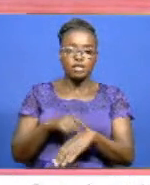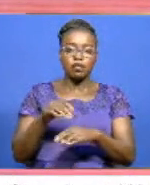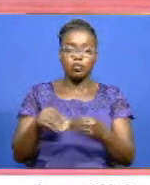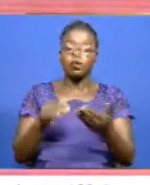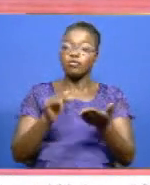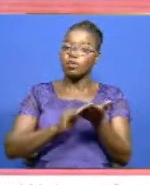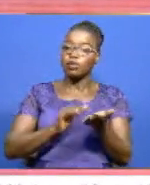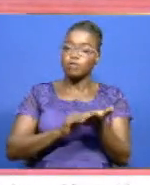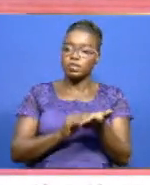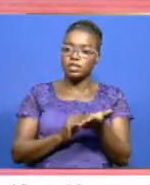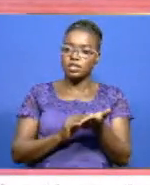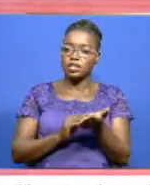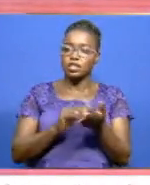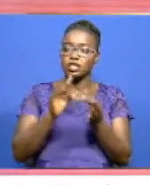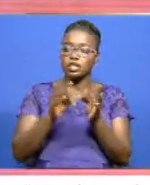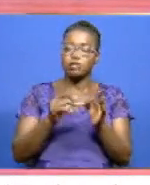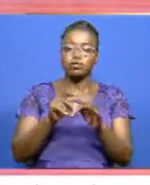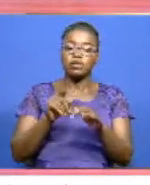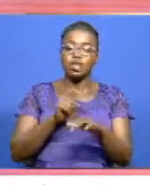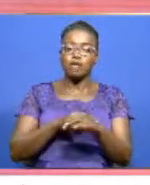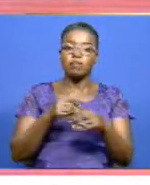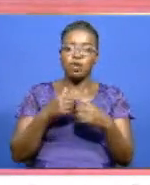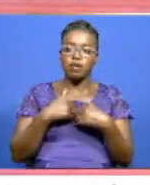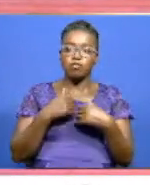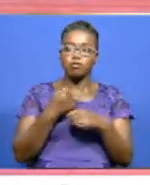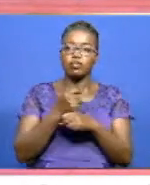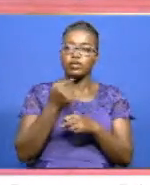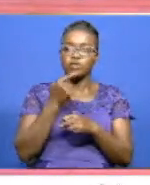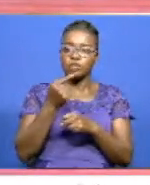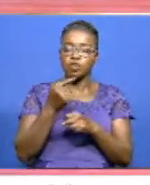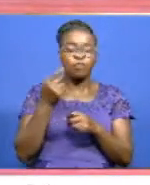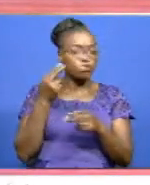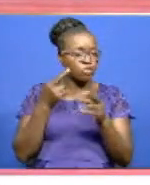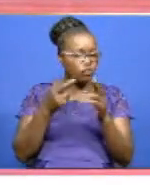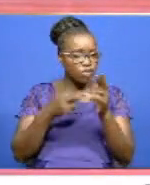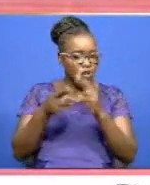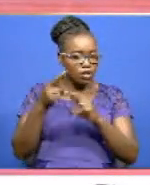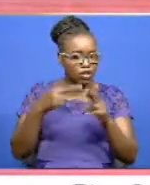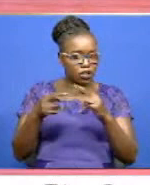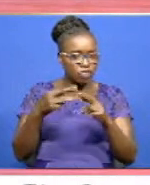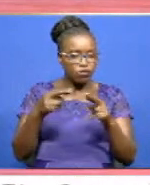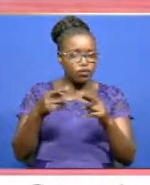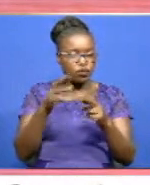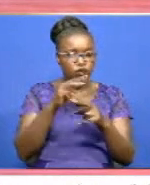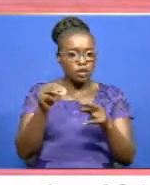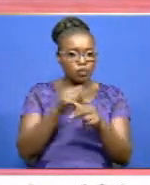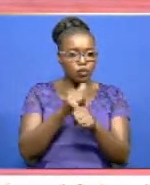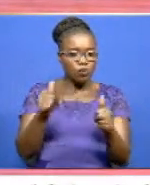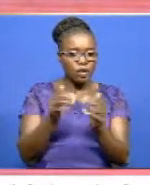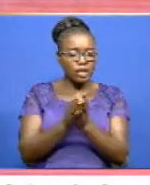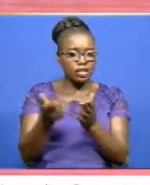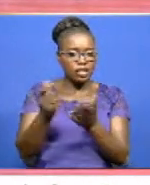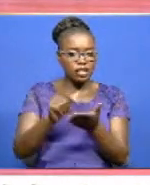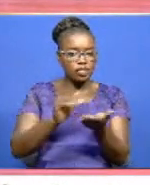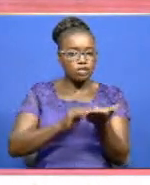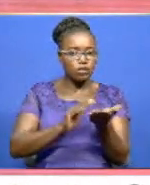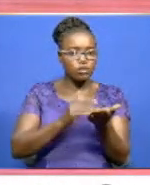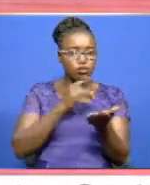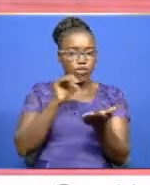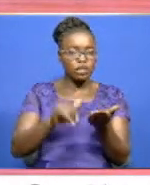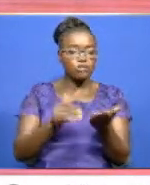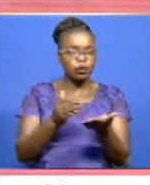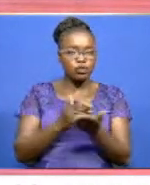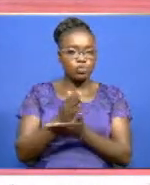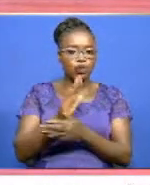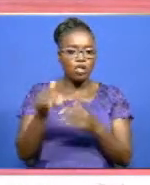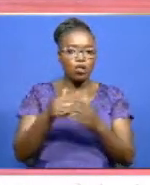comment, if we could take the time to make sure that we have reviewed them and we have added our comments in order to ensure that we